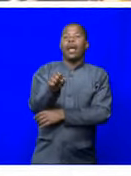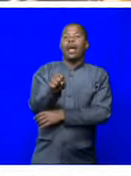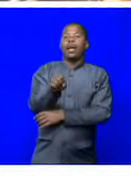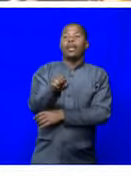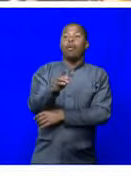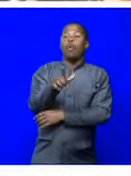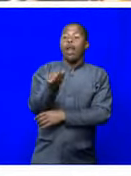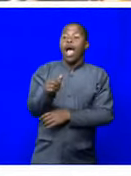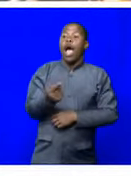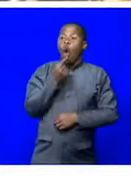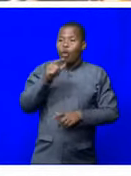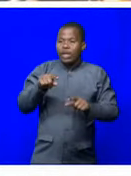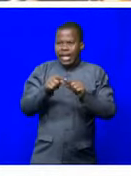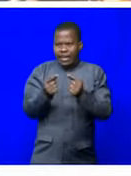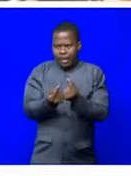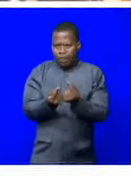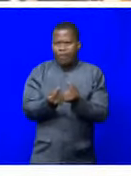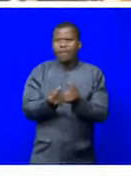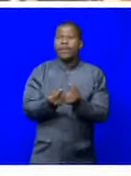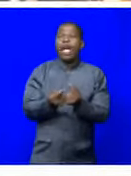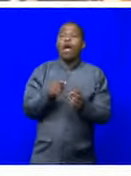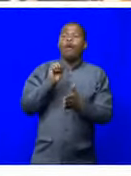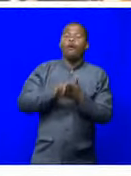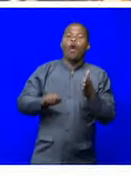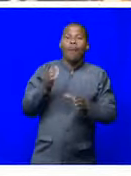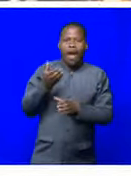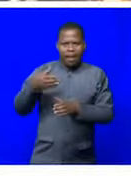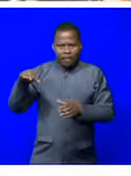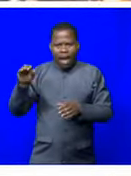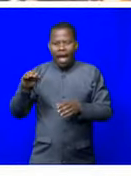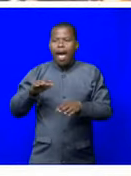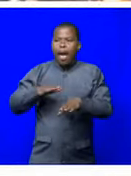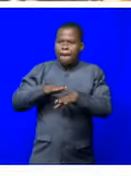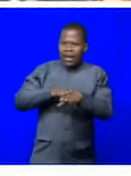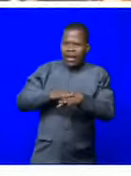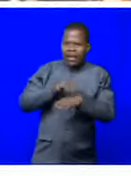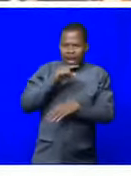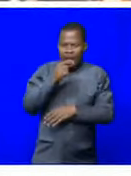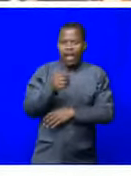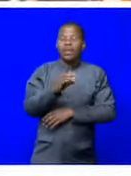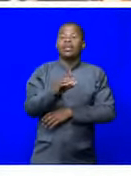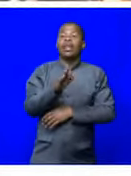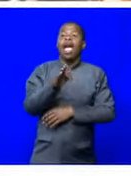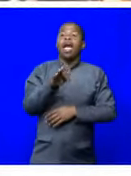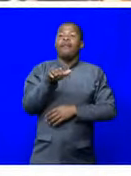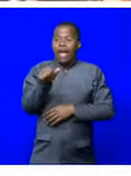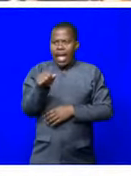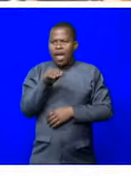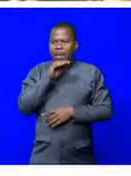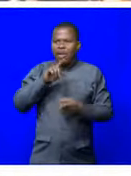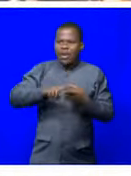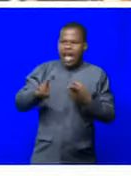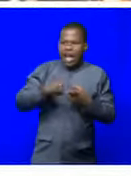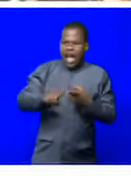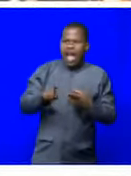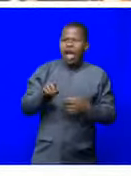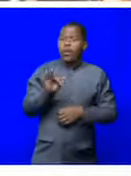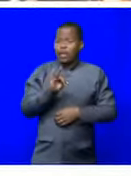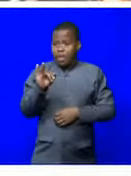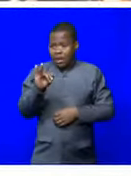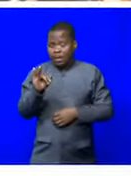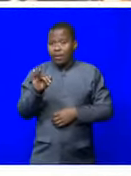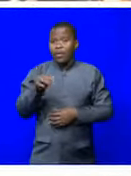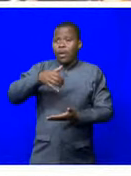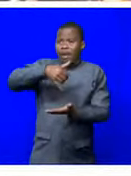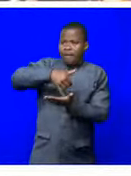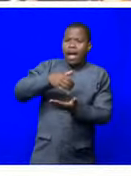leCFFA yaseveni laseMadagascar labayodlala nalo emlendeni wesibili wenzebe yeCAF Champions League